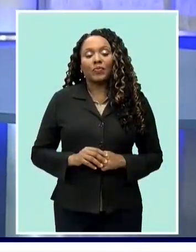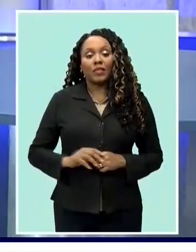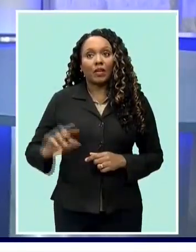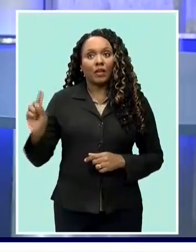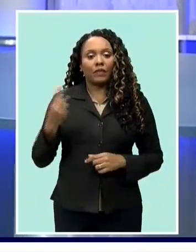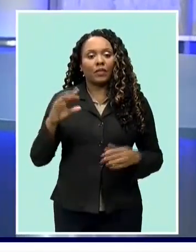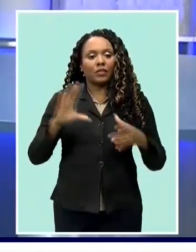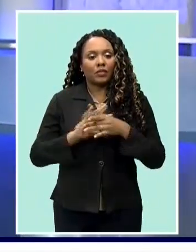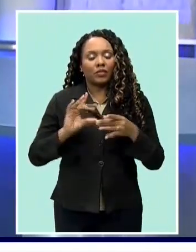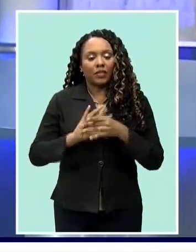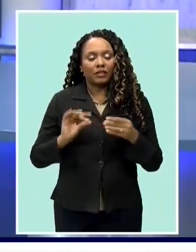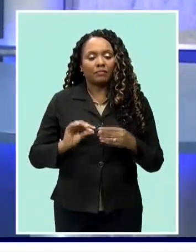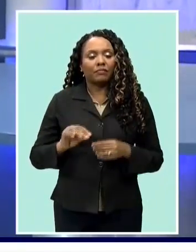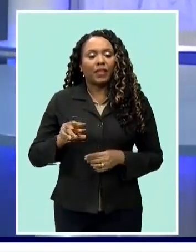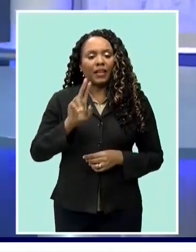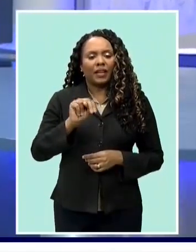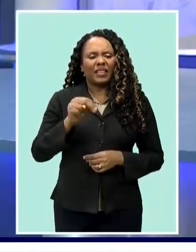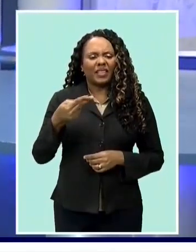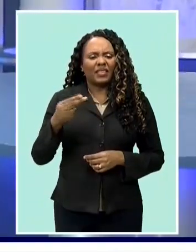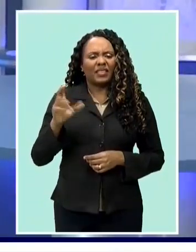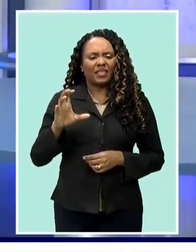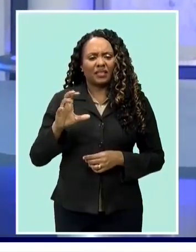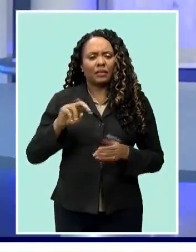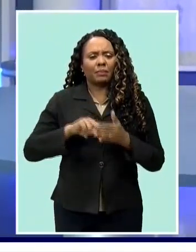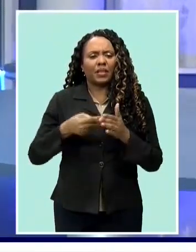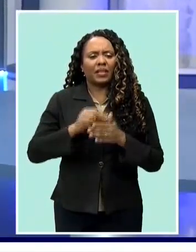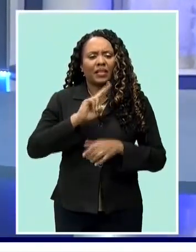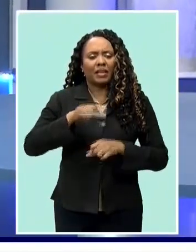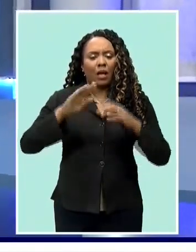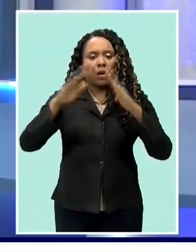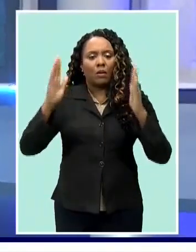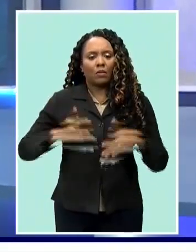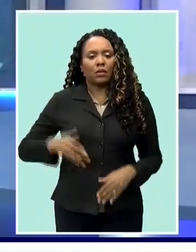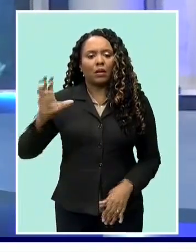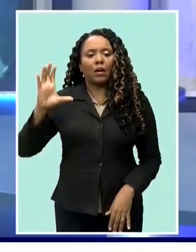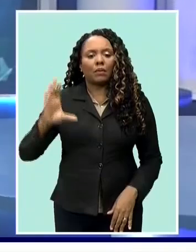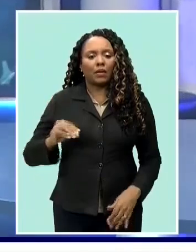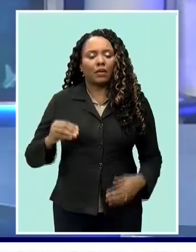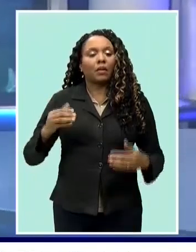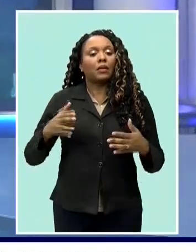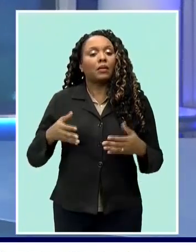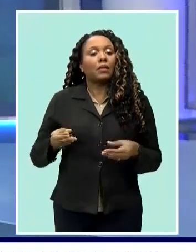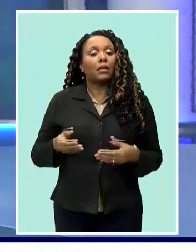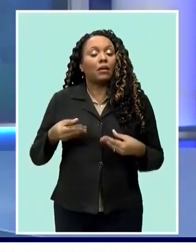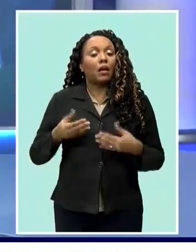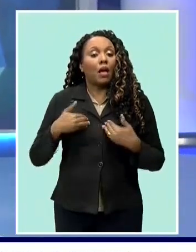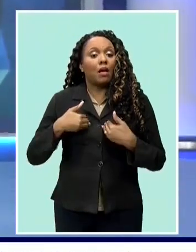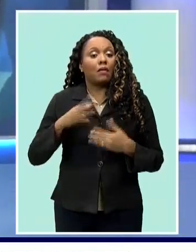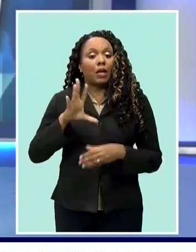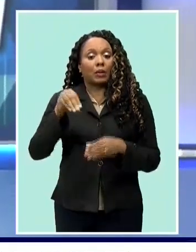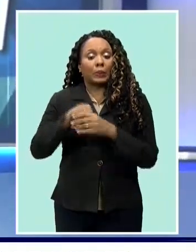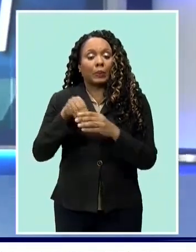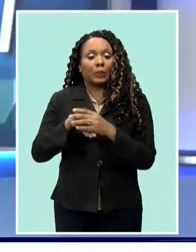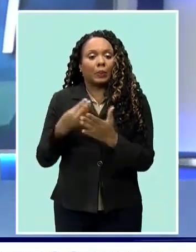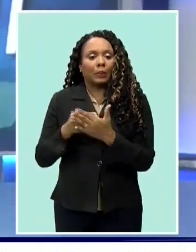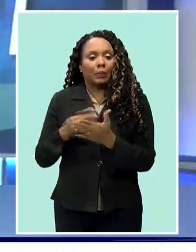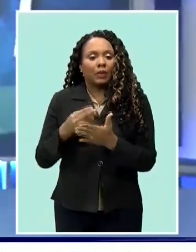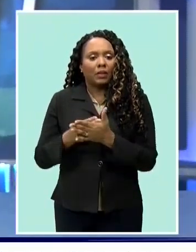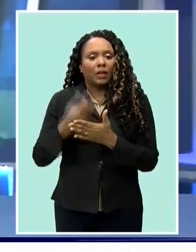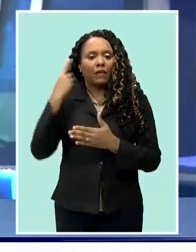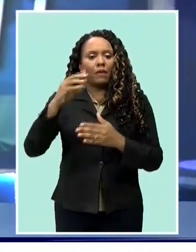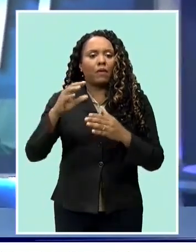In our top story, the National Housing Corporation has received a much-needed financial boost towards its well-fixing efforts. This